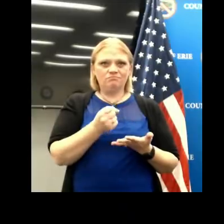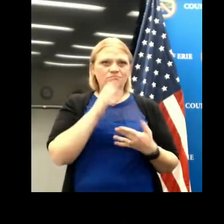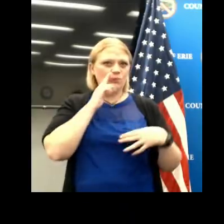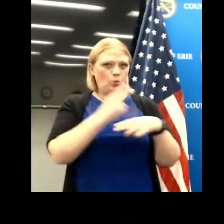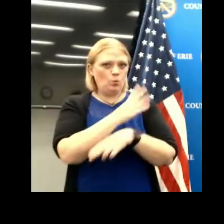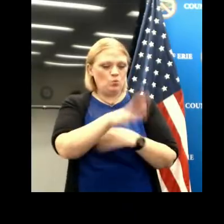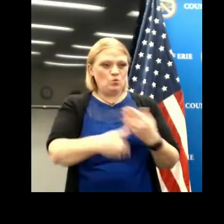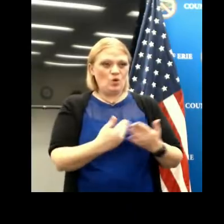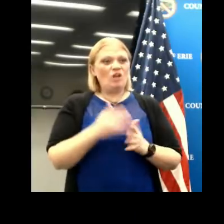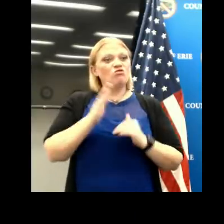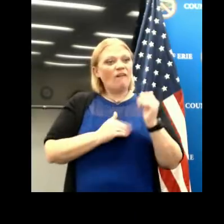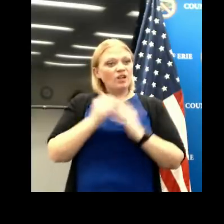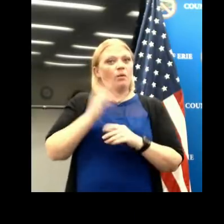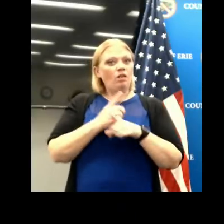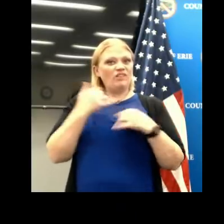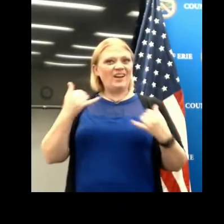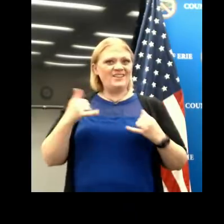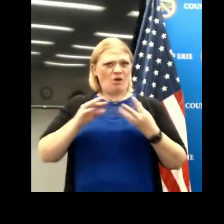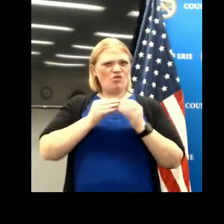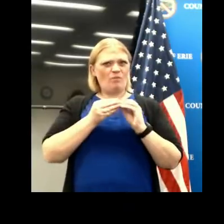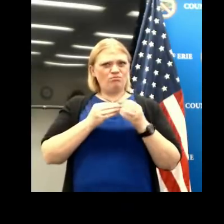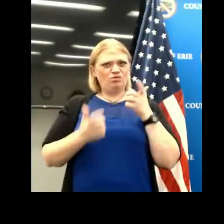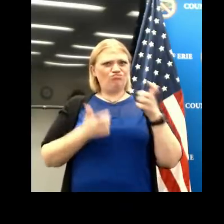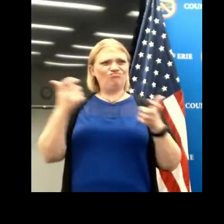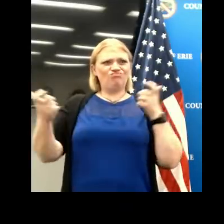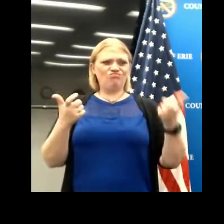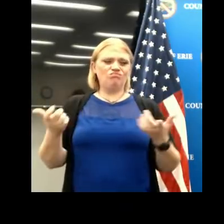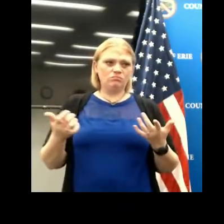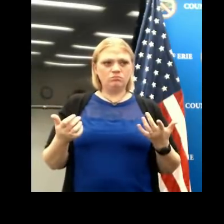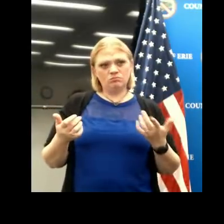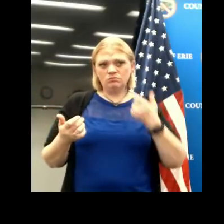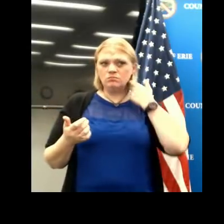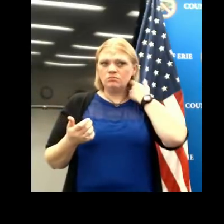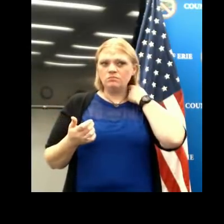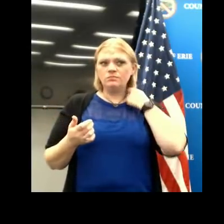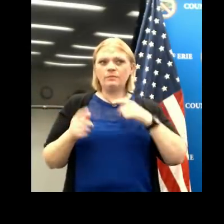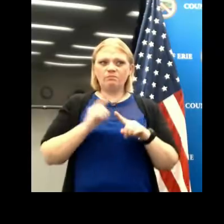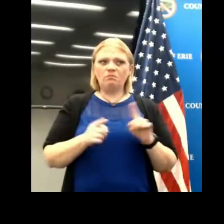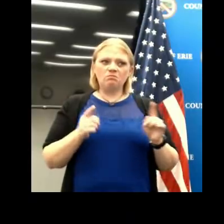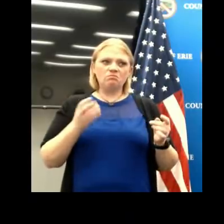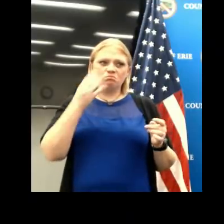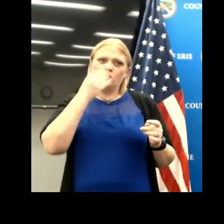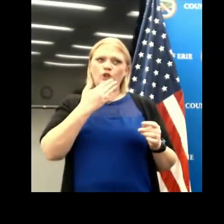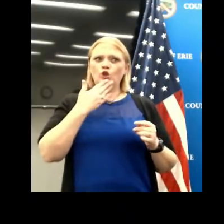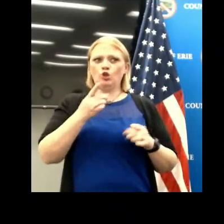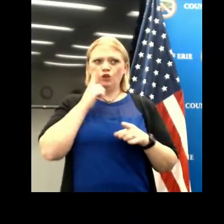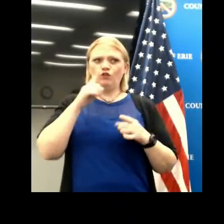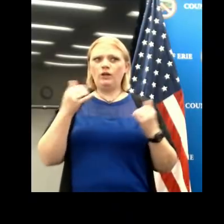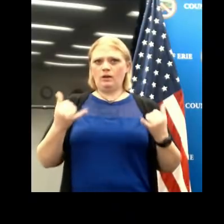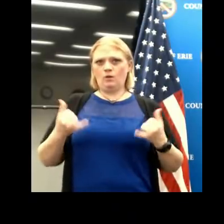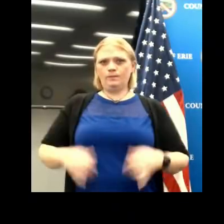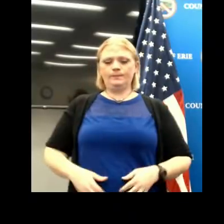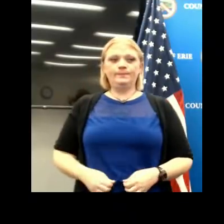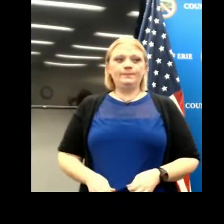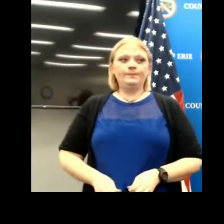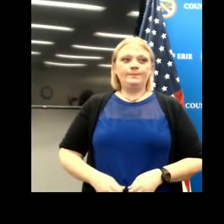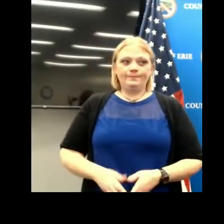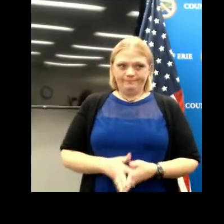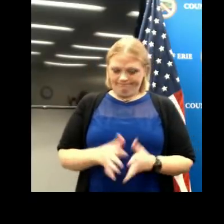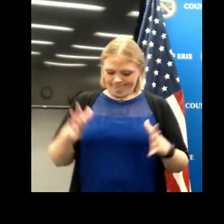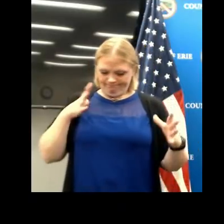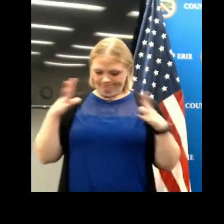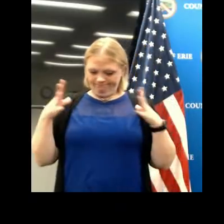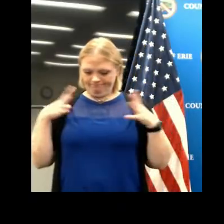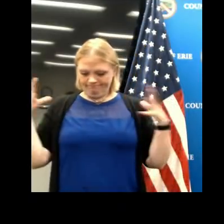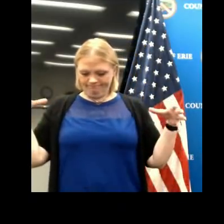right now. I think you see the numbers. It's very large, especially considering what we saw earlier. But we're in a pretty good position with regards to PPE. Holiday